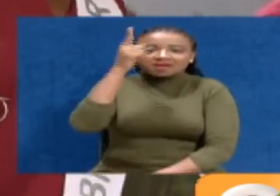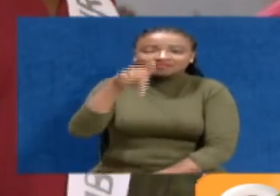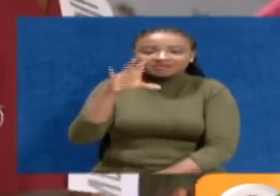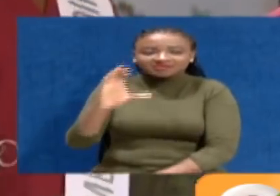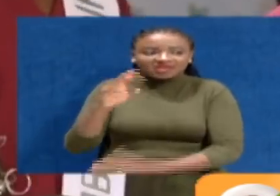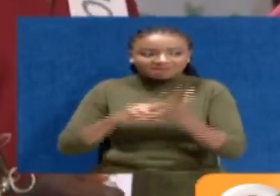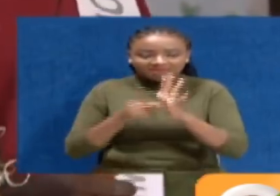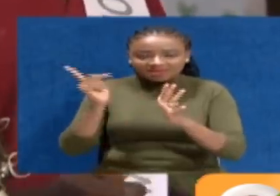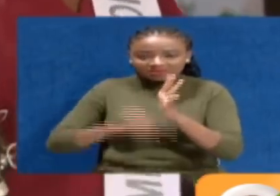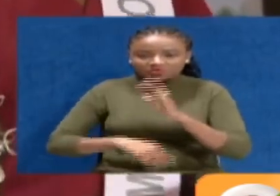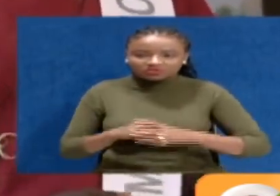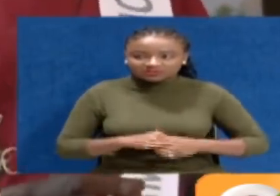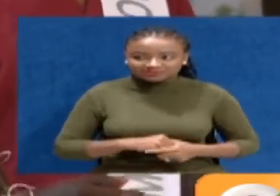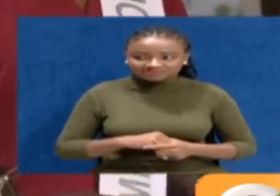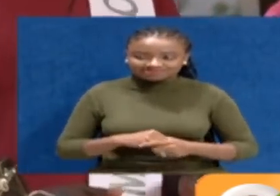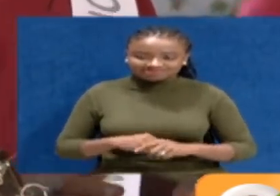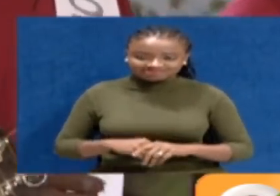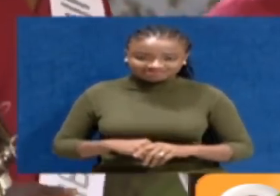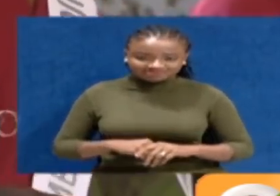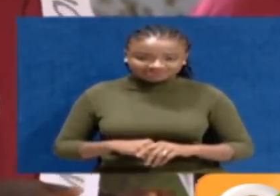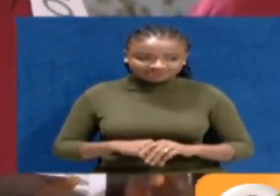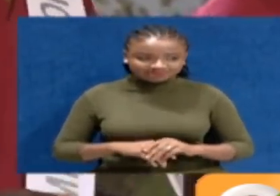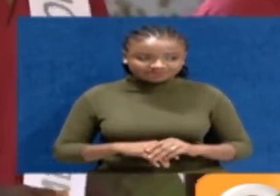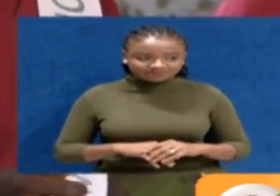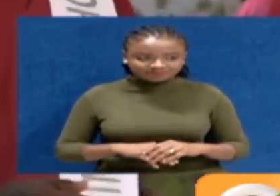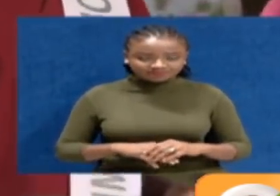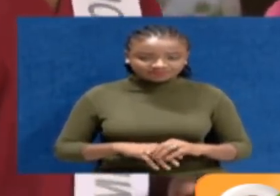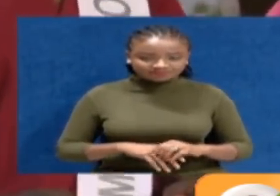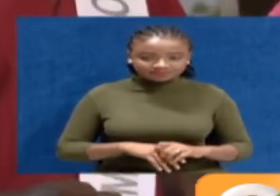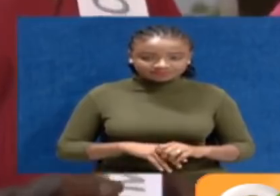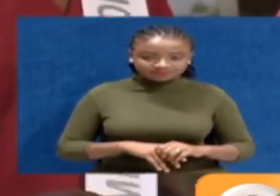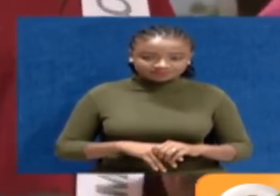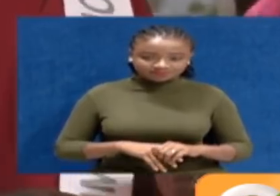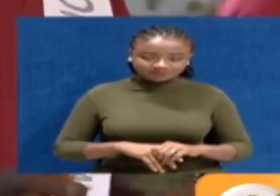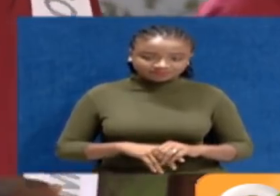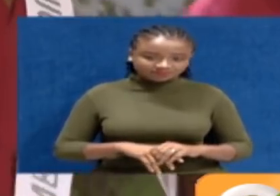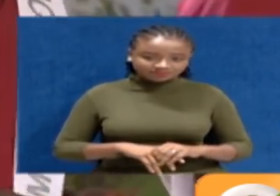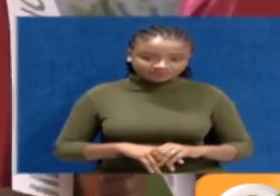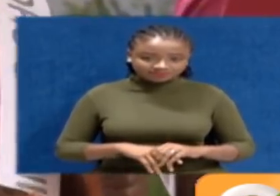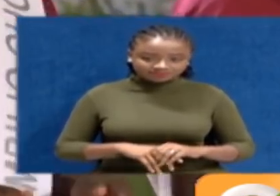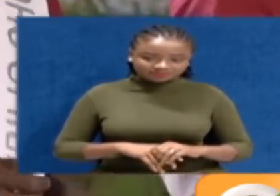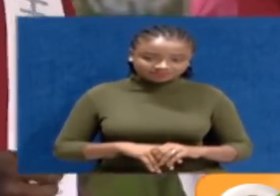is. Amen, hallelujah, amen.